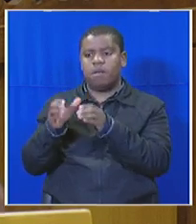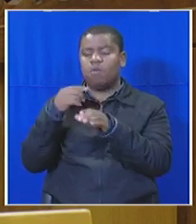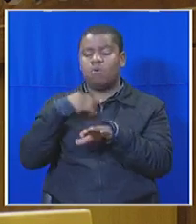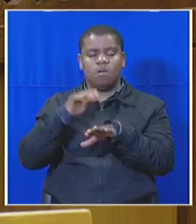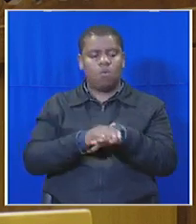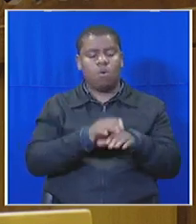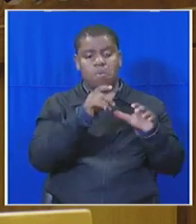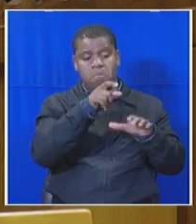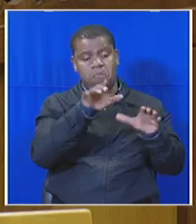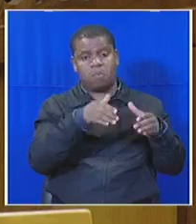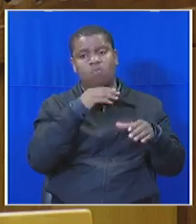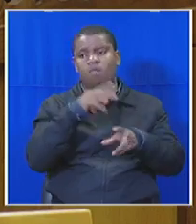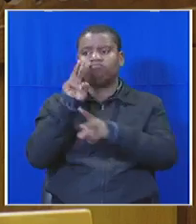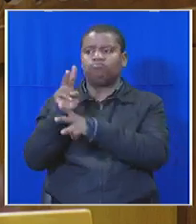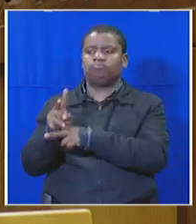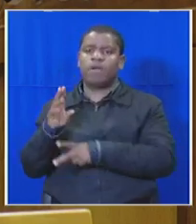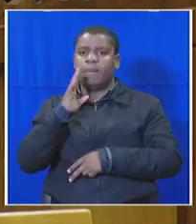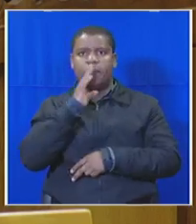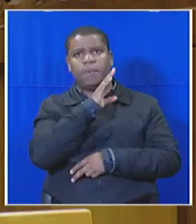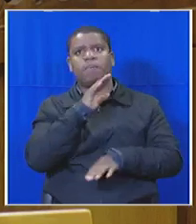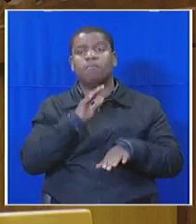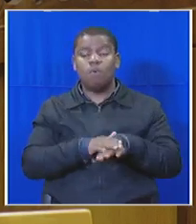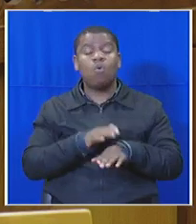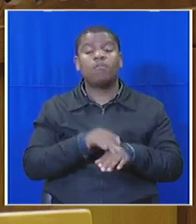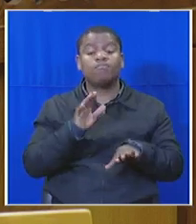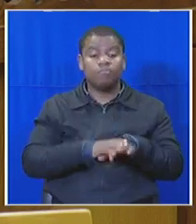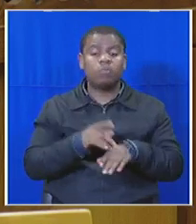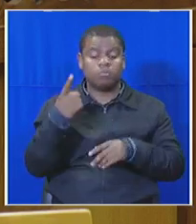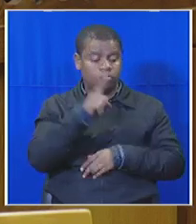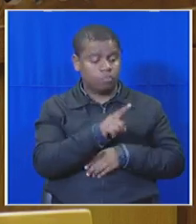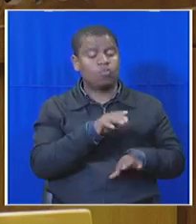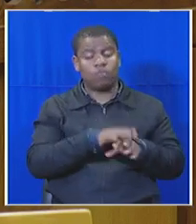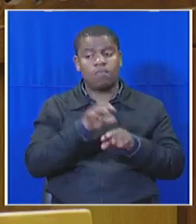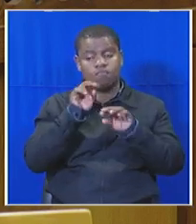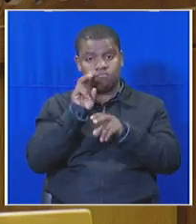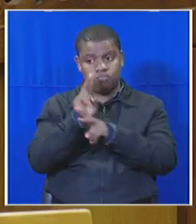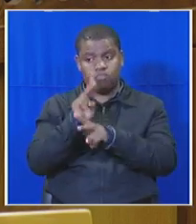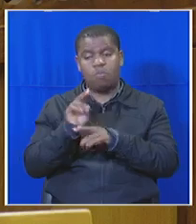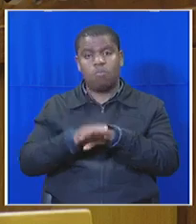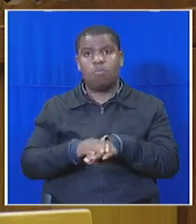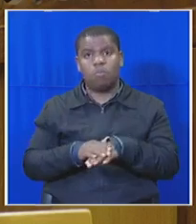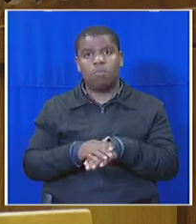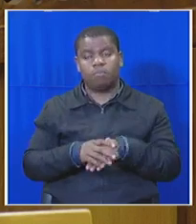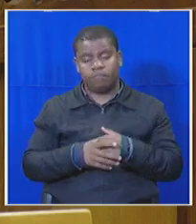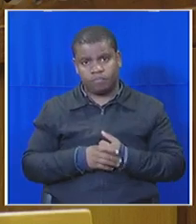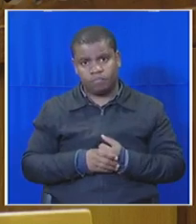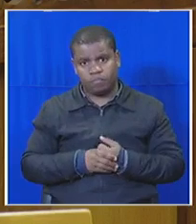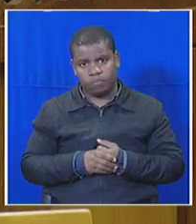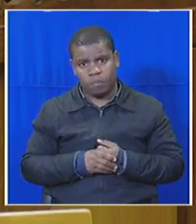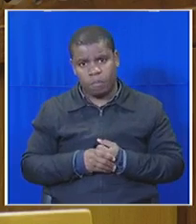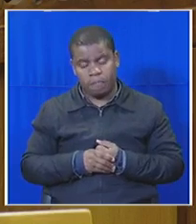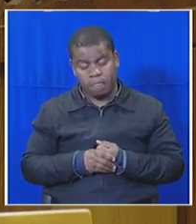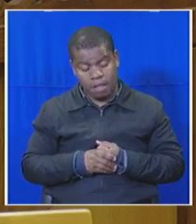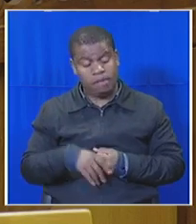And then all the work must then come to SCOPA for us to sort out oversight, which should have been done by portfolio committees. So that